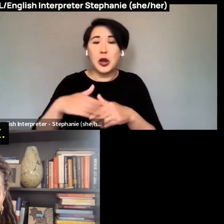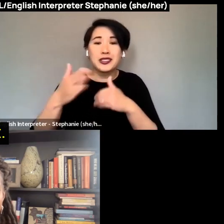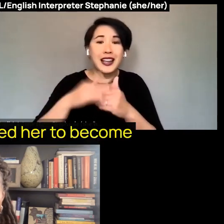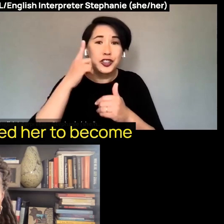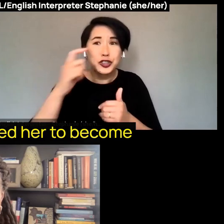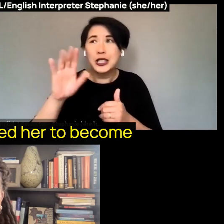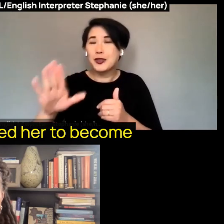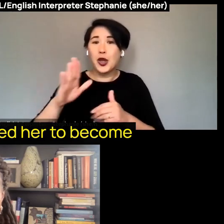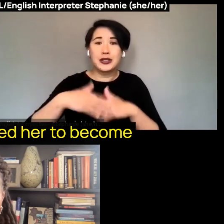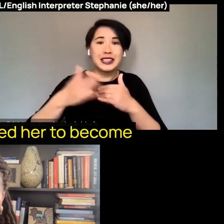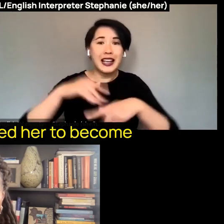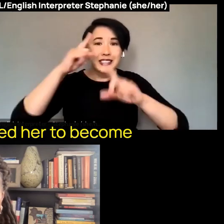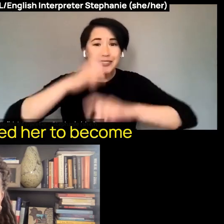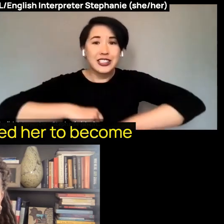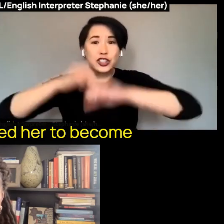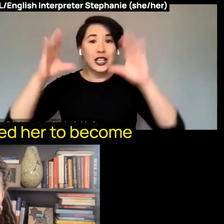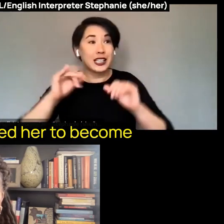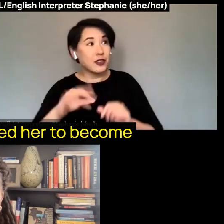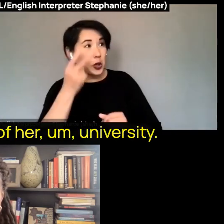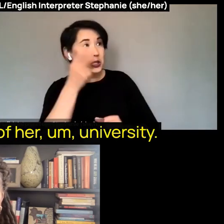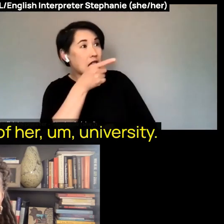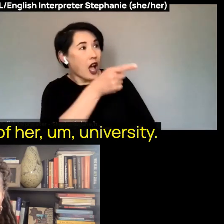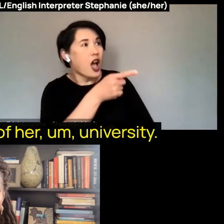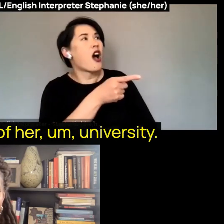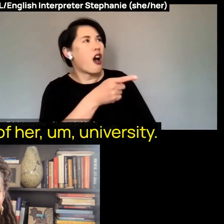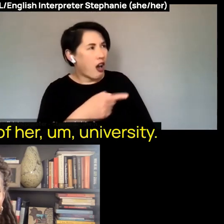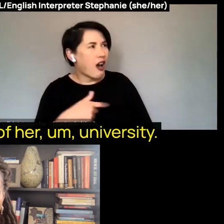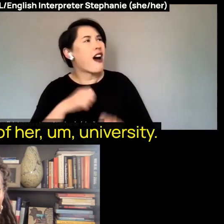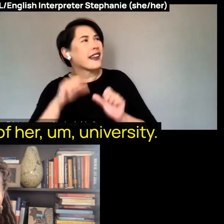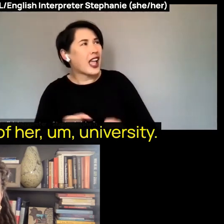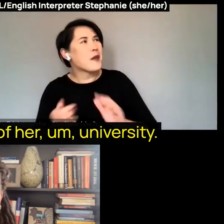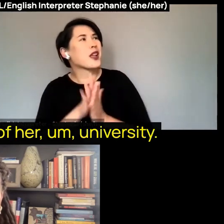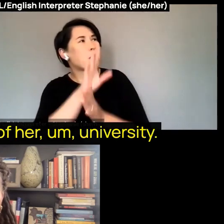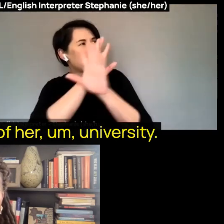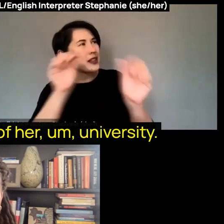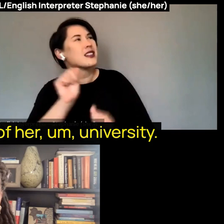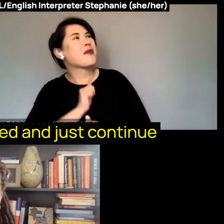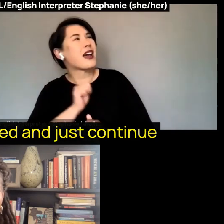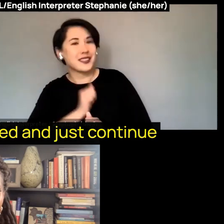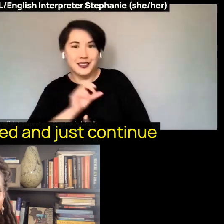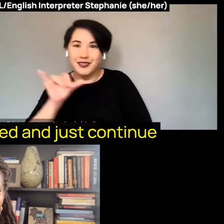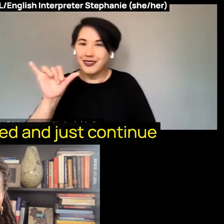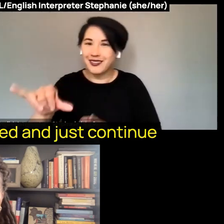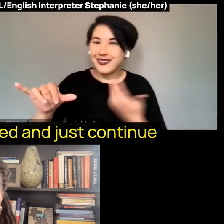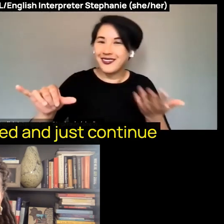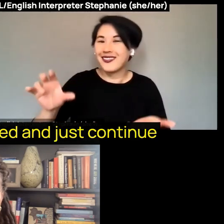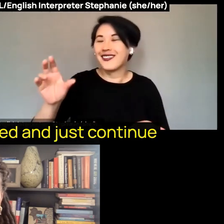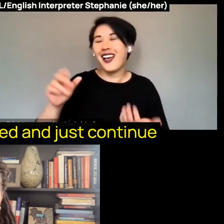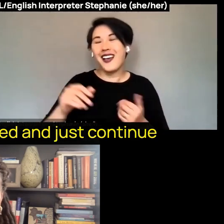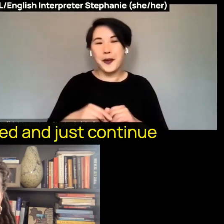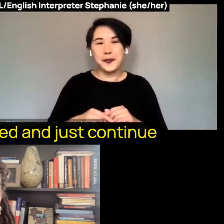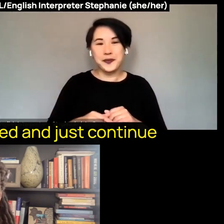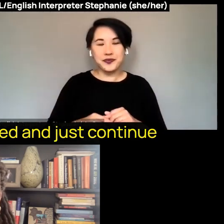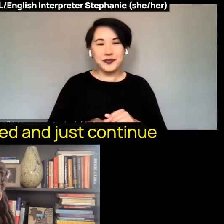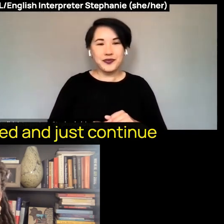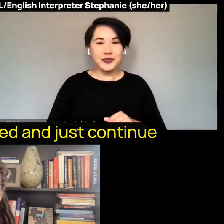going to be, right? Like seeing you inspired her to become student body president of her university. And so